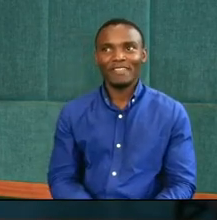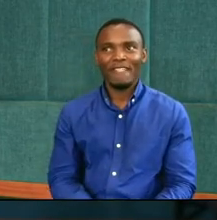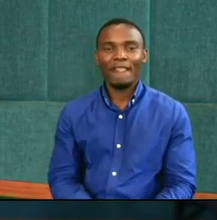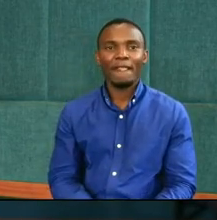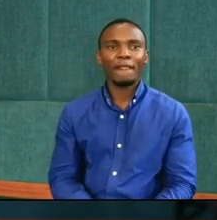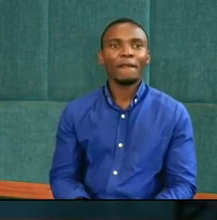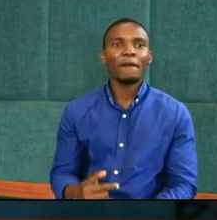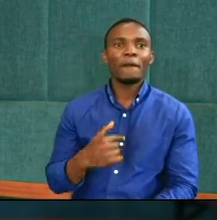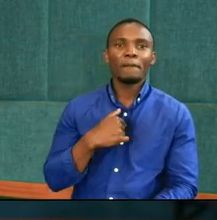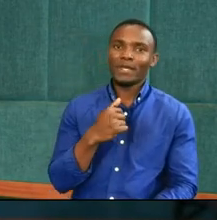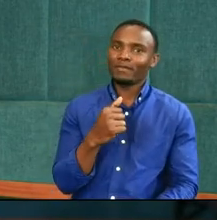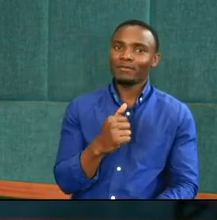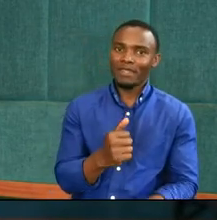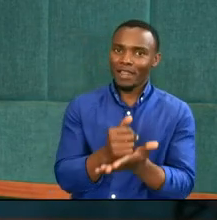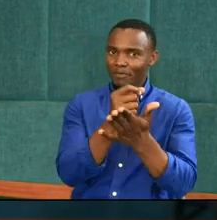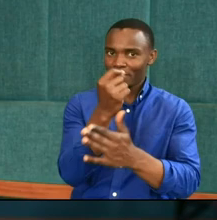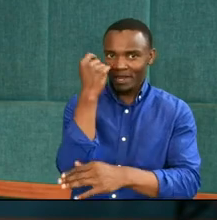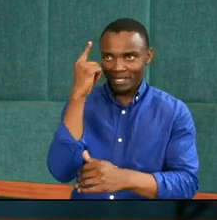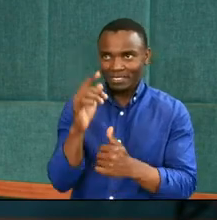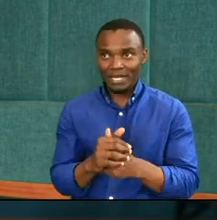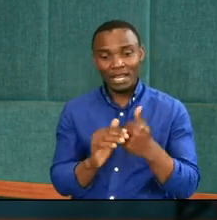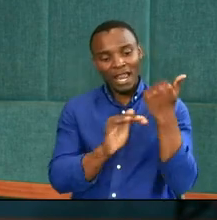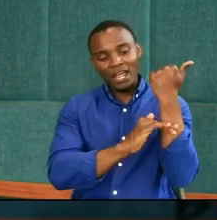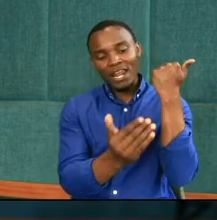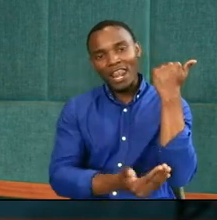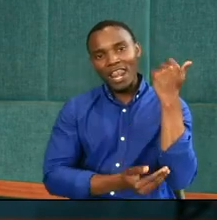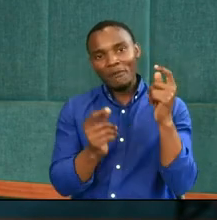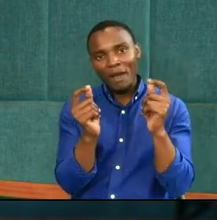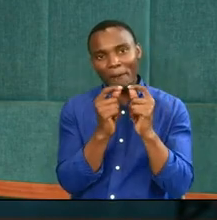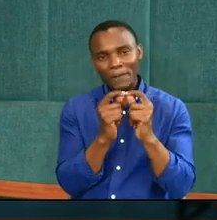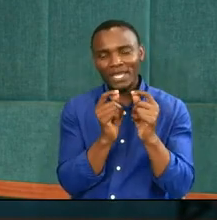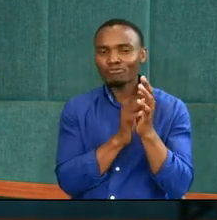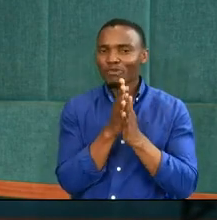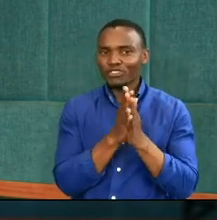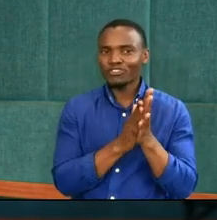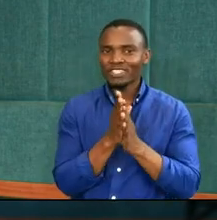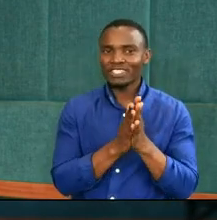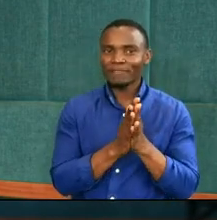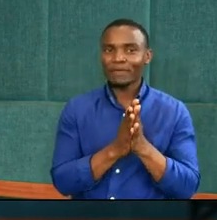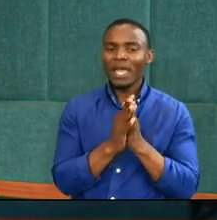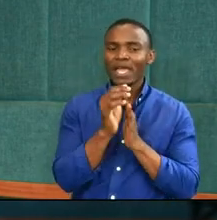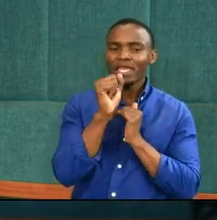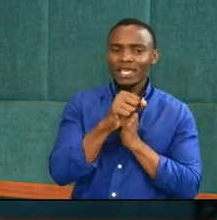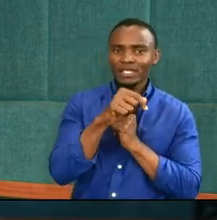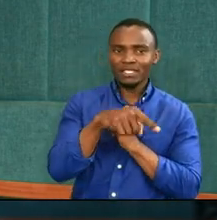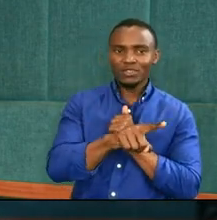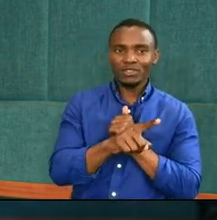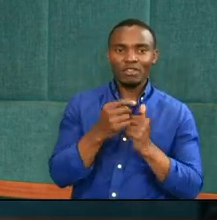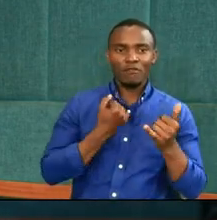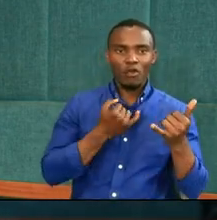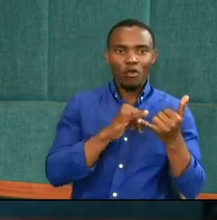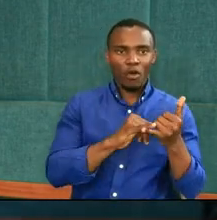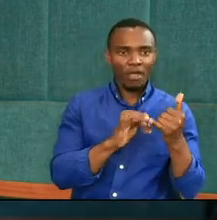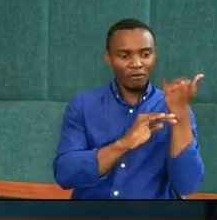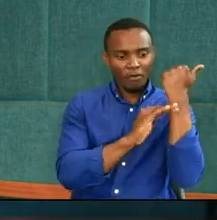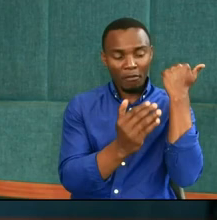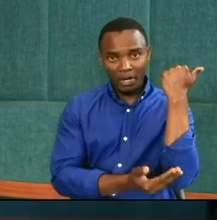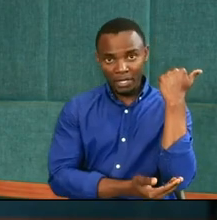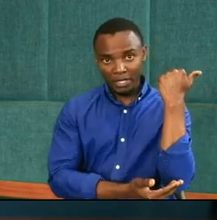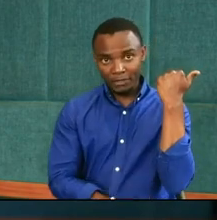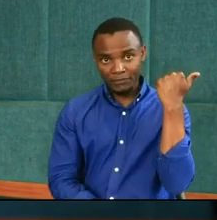So let me help you with this. Labor pain is an interesting pain. Even though she is pregnant,